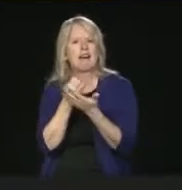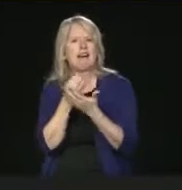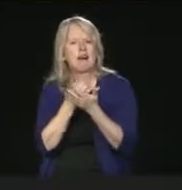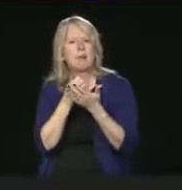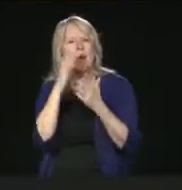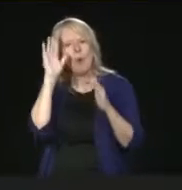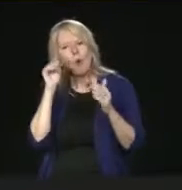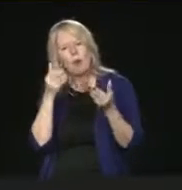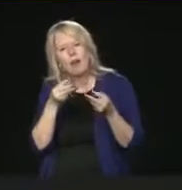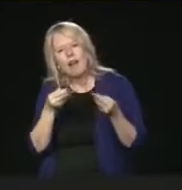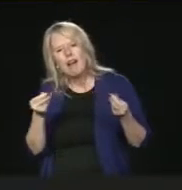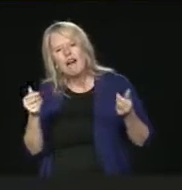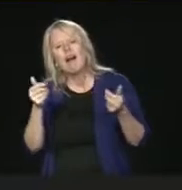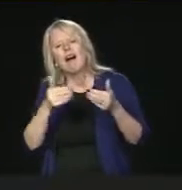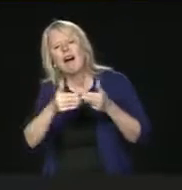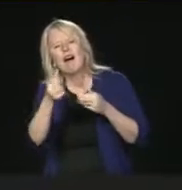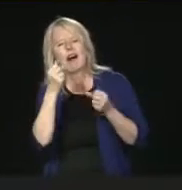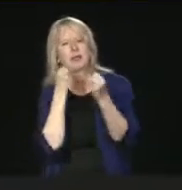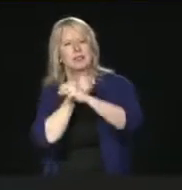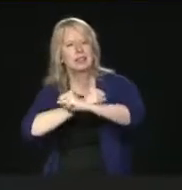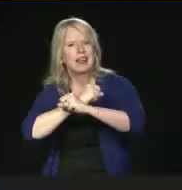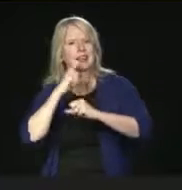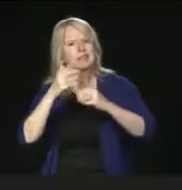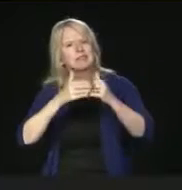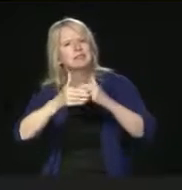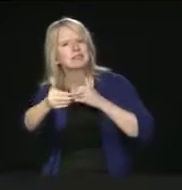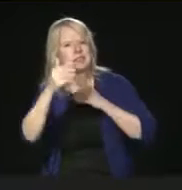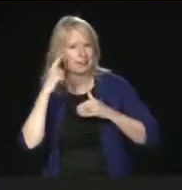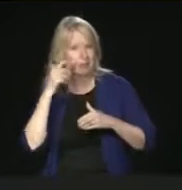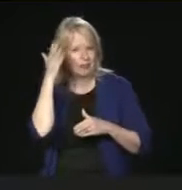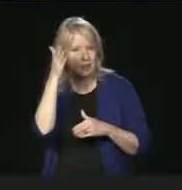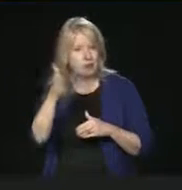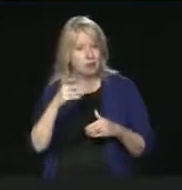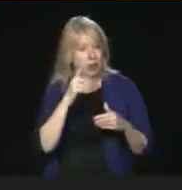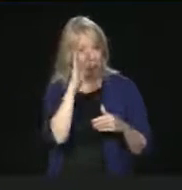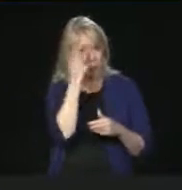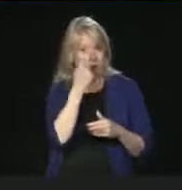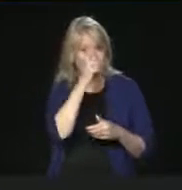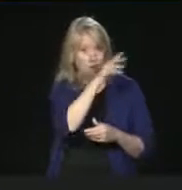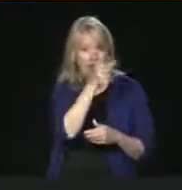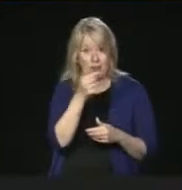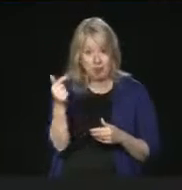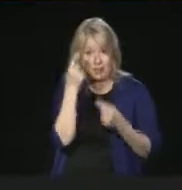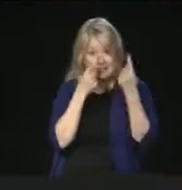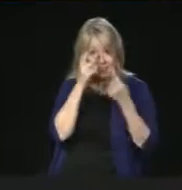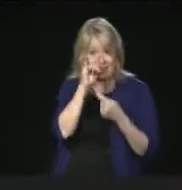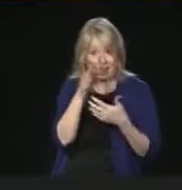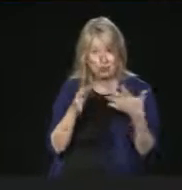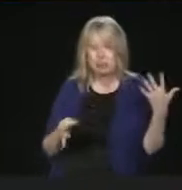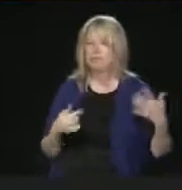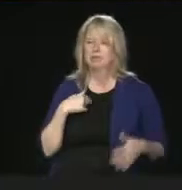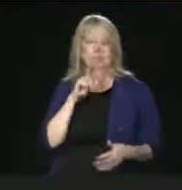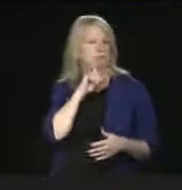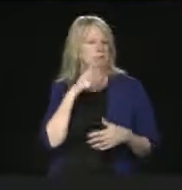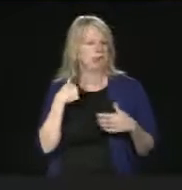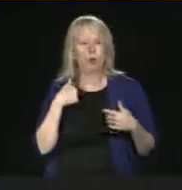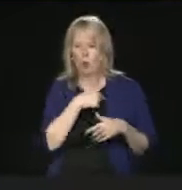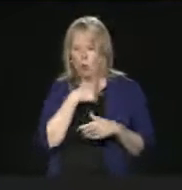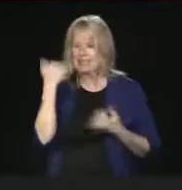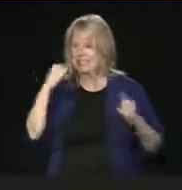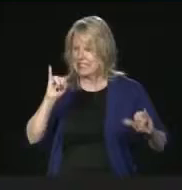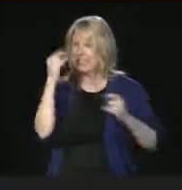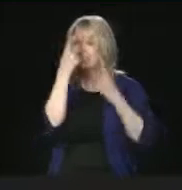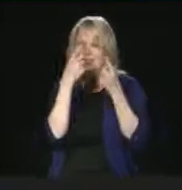with less damage in the long run. Did your government consider this option and rule it out? We have not ruled out anything. As I said, we